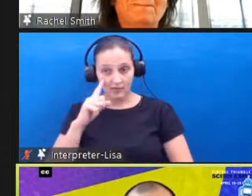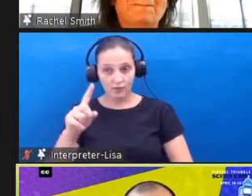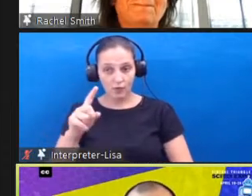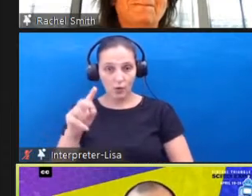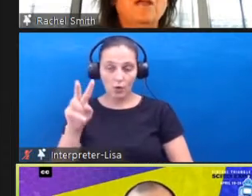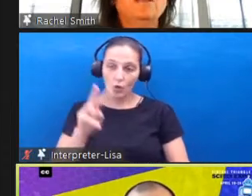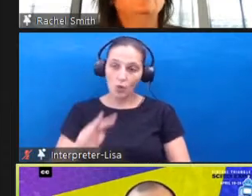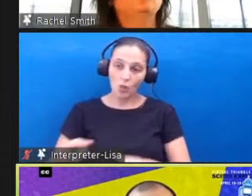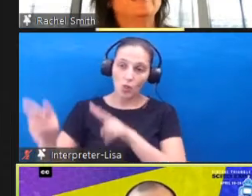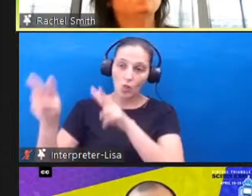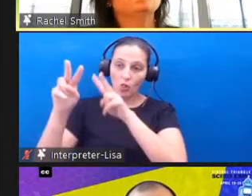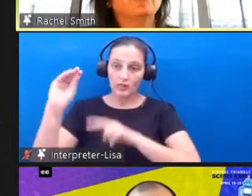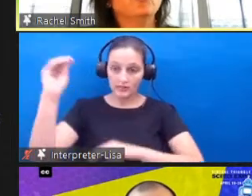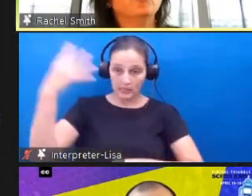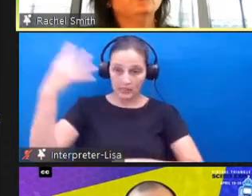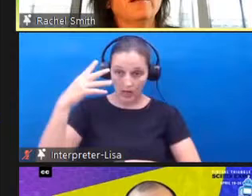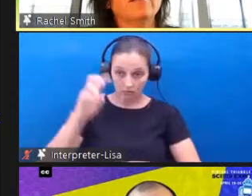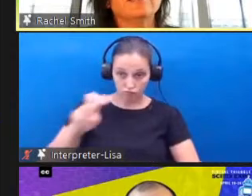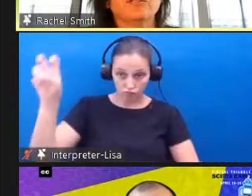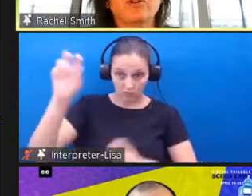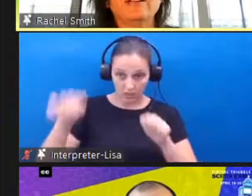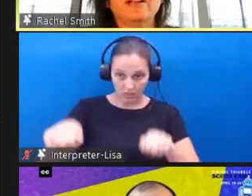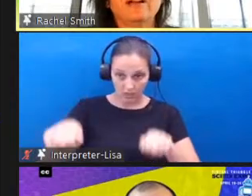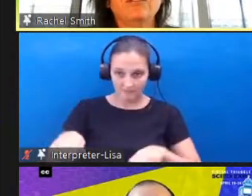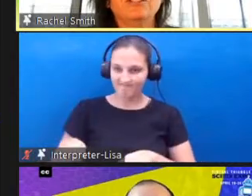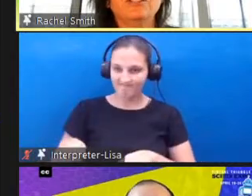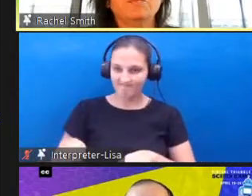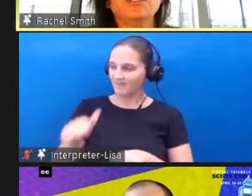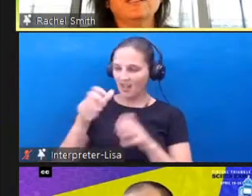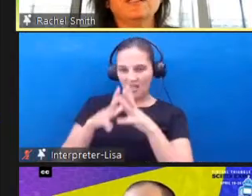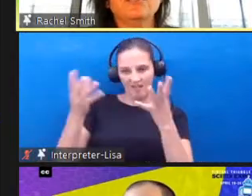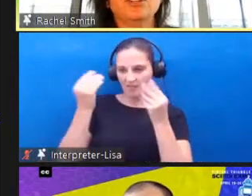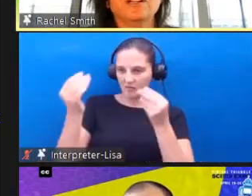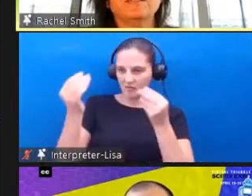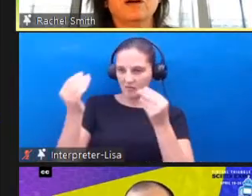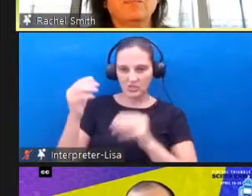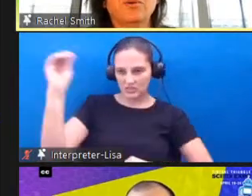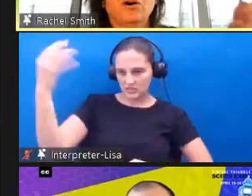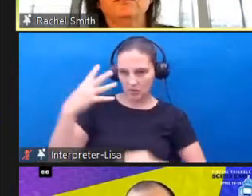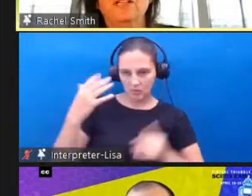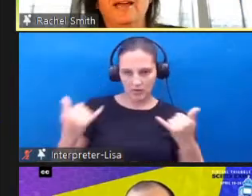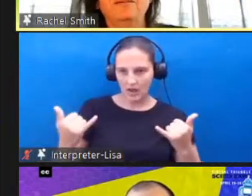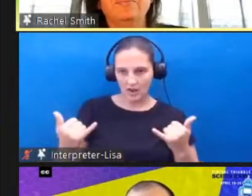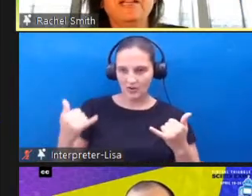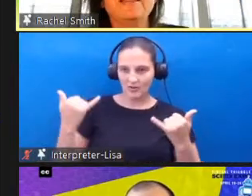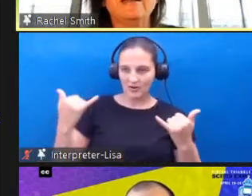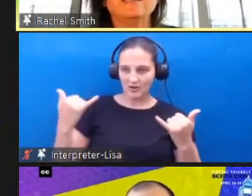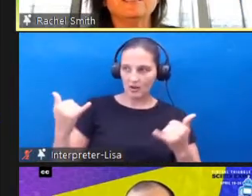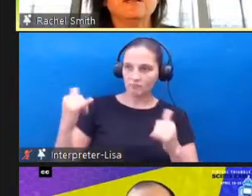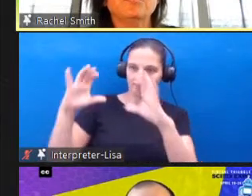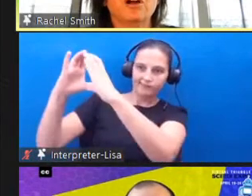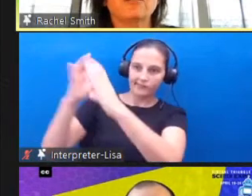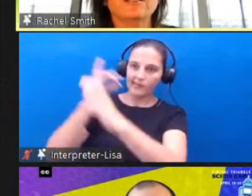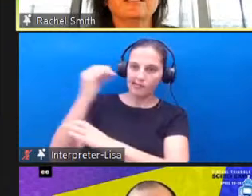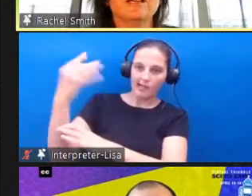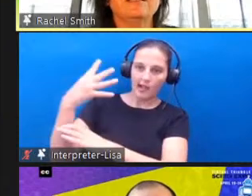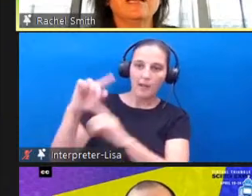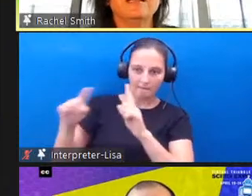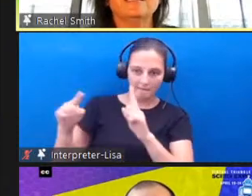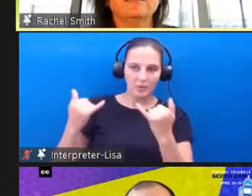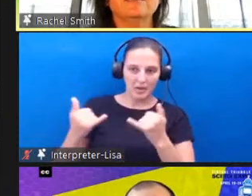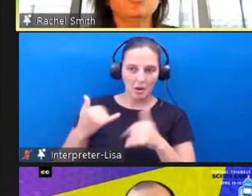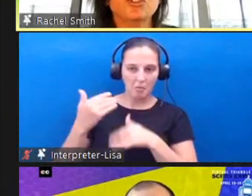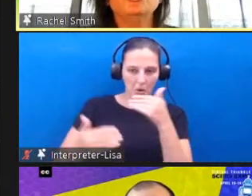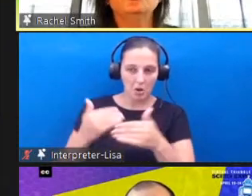sun? Right. There's not a whole lot on the sun right now. It's mostly just a ball of light, but that is in progress to get